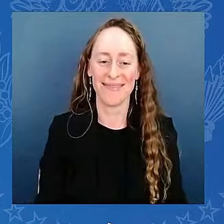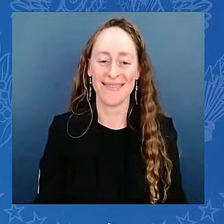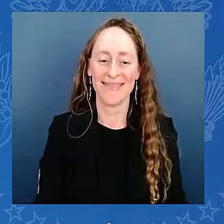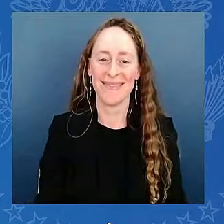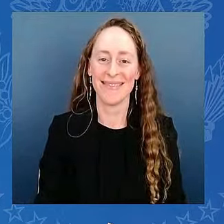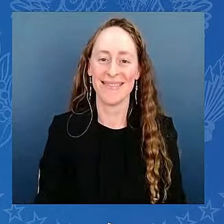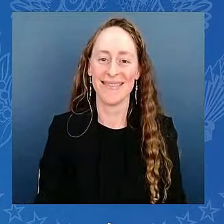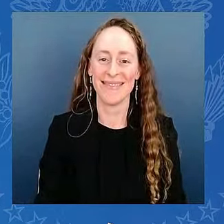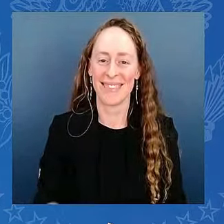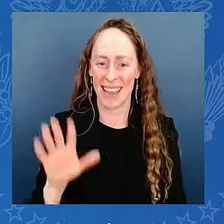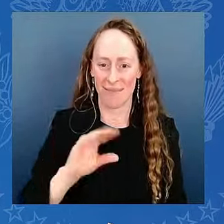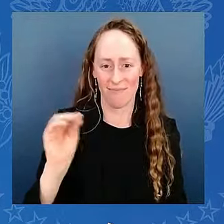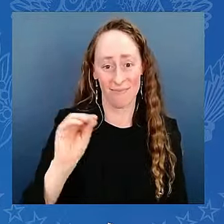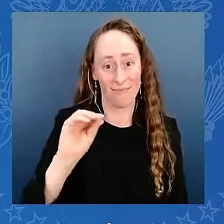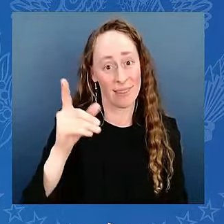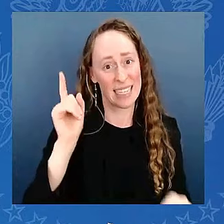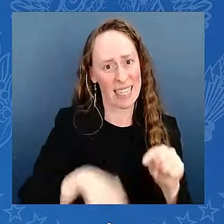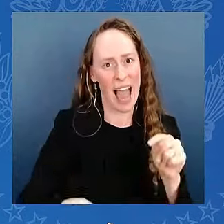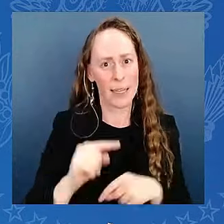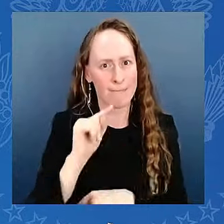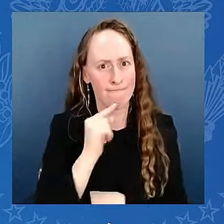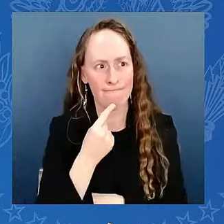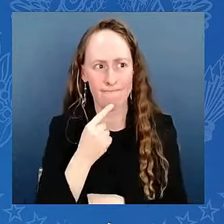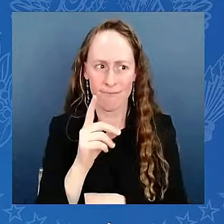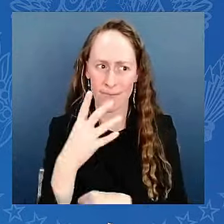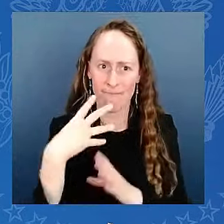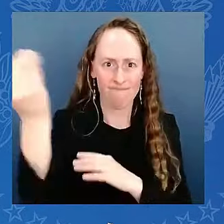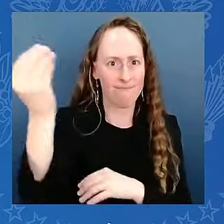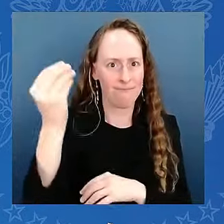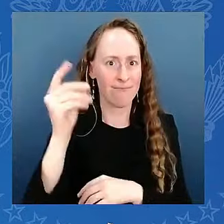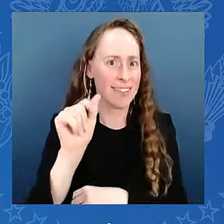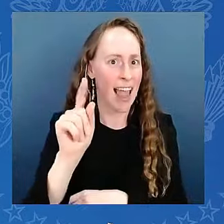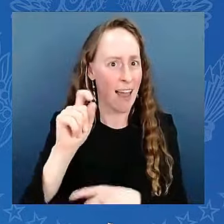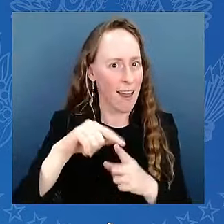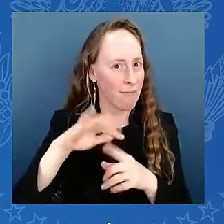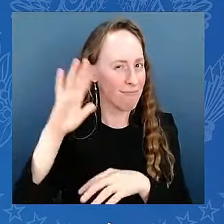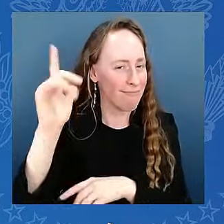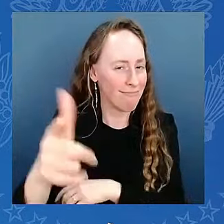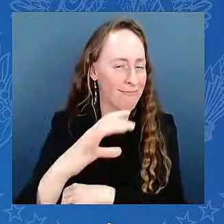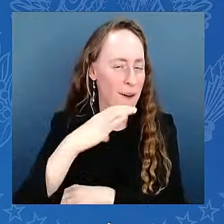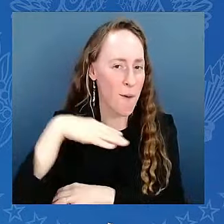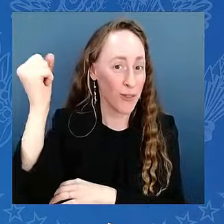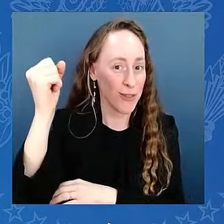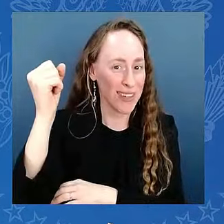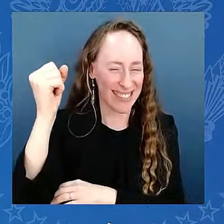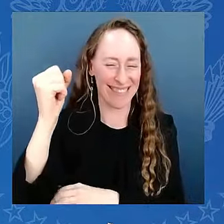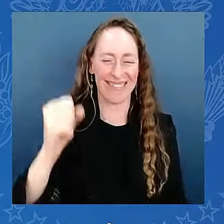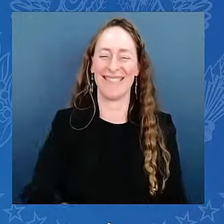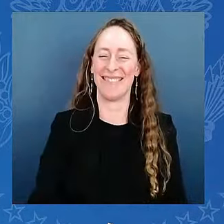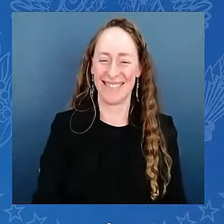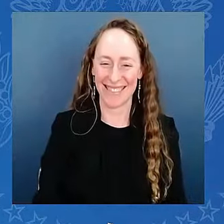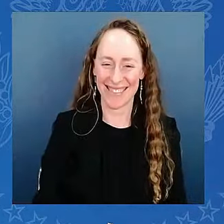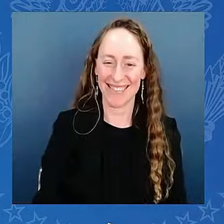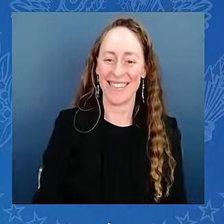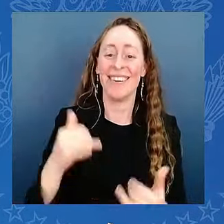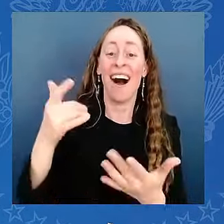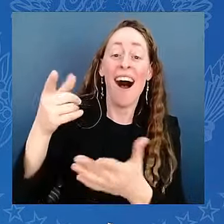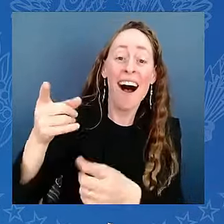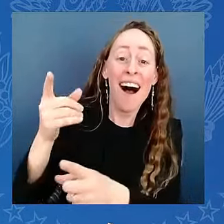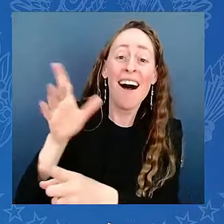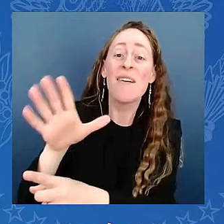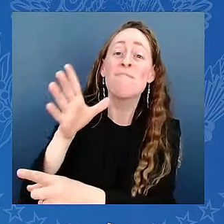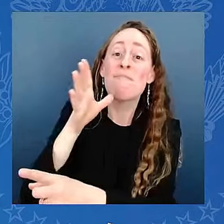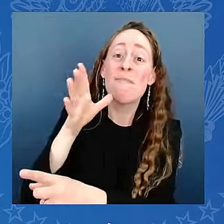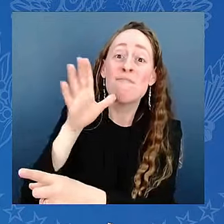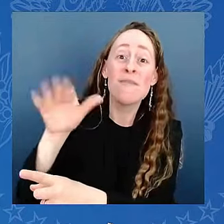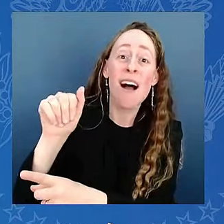God love you. She's Alsu's daughter. Now she gets to celebrate with her mom. That's what this is all